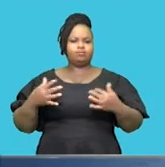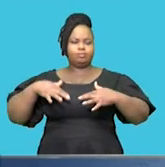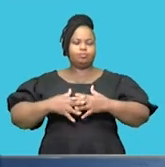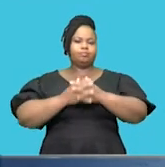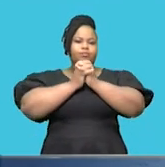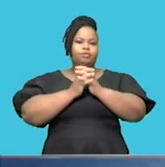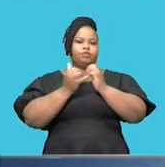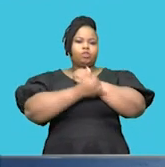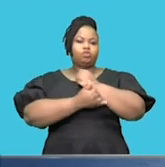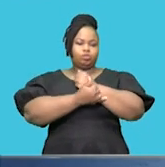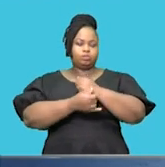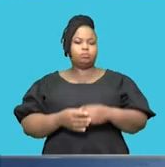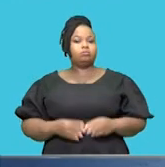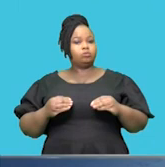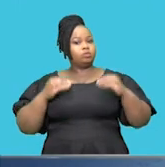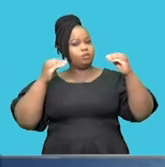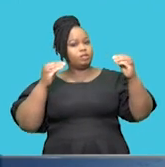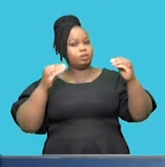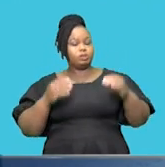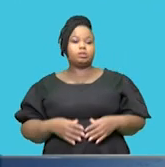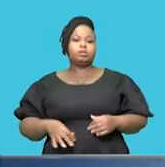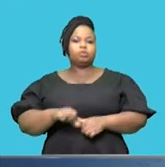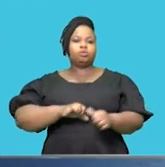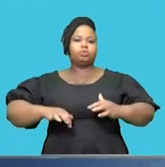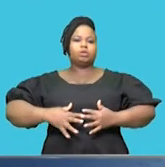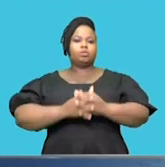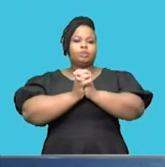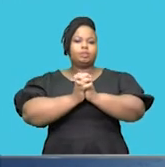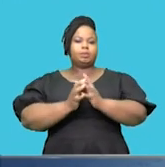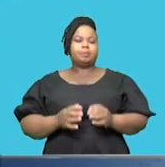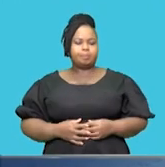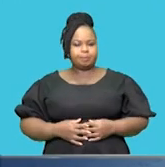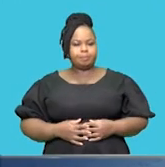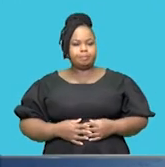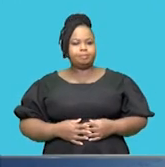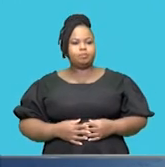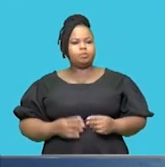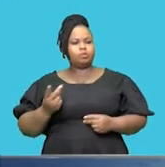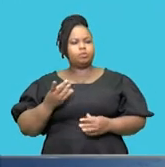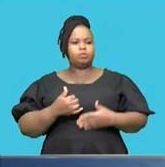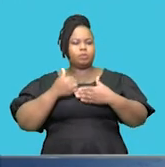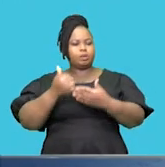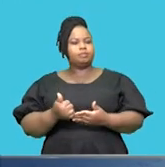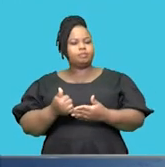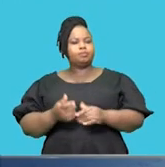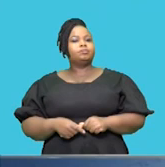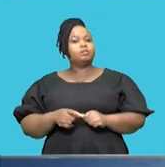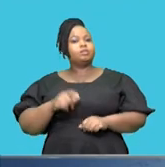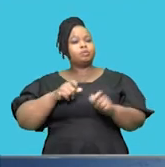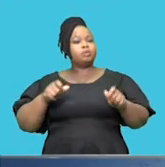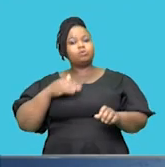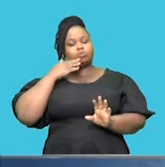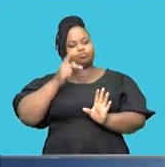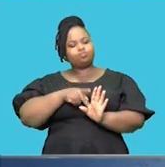building, to advance social cohesion, and to help participants to develop occupational